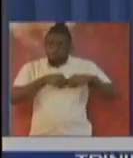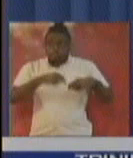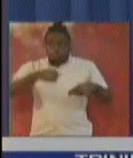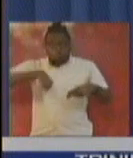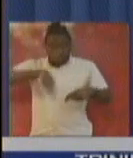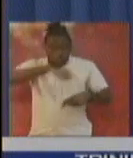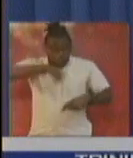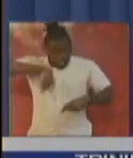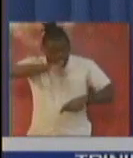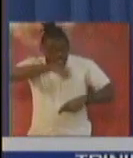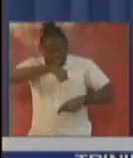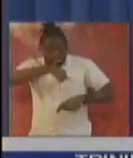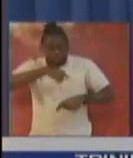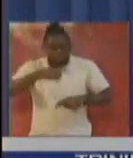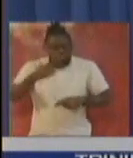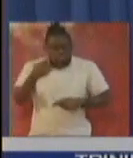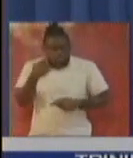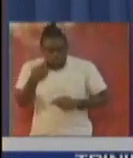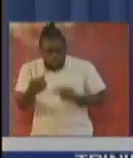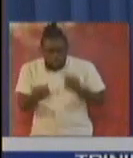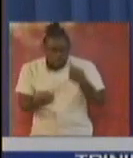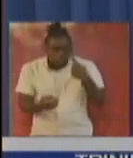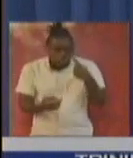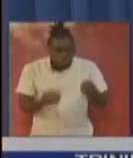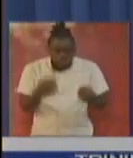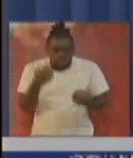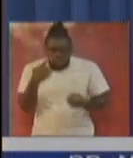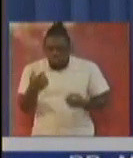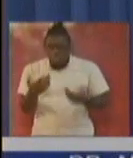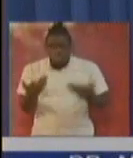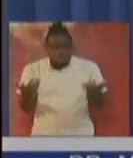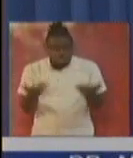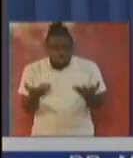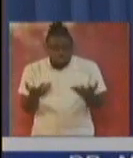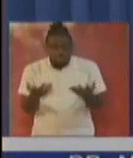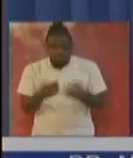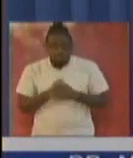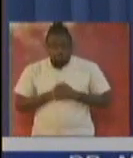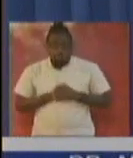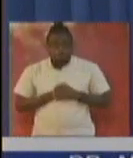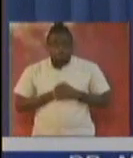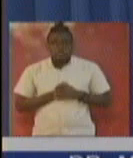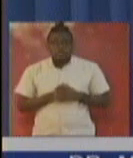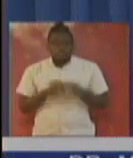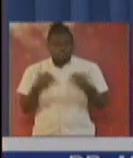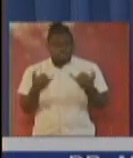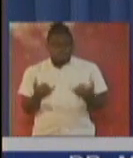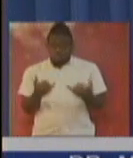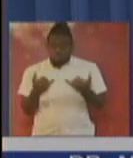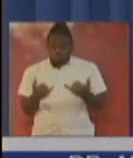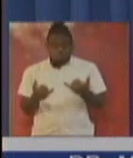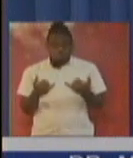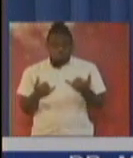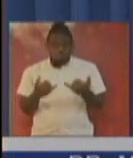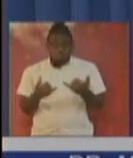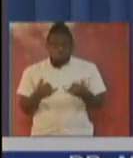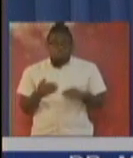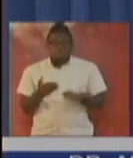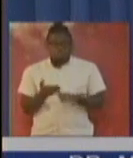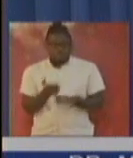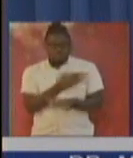health community that the base upon which we stand is beginning to